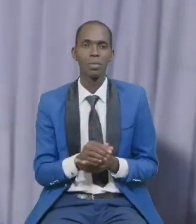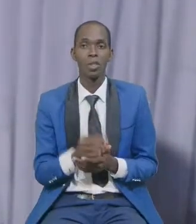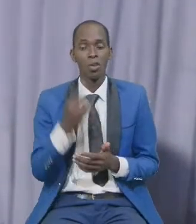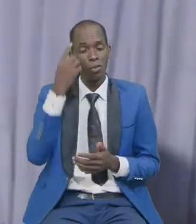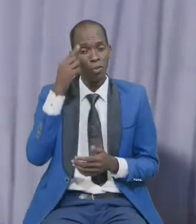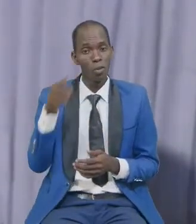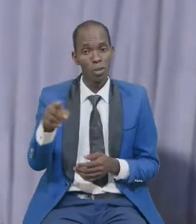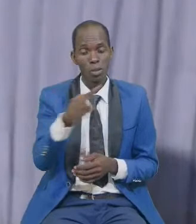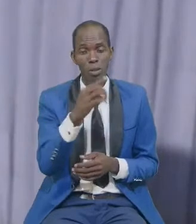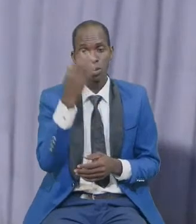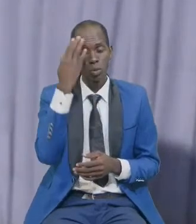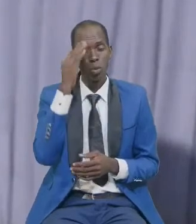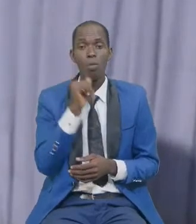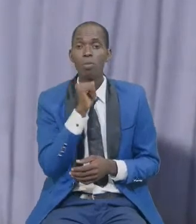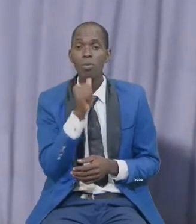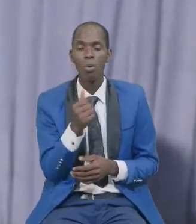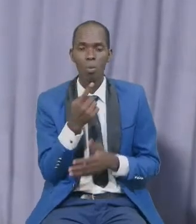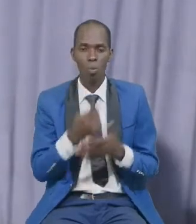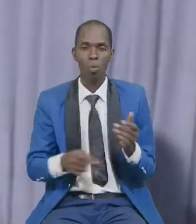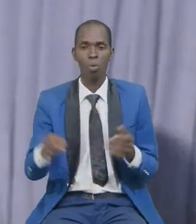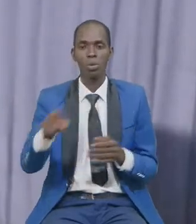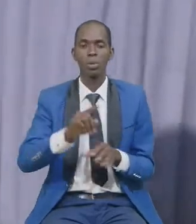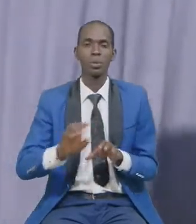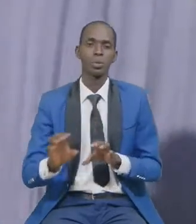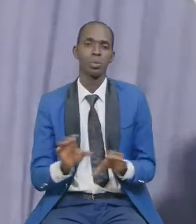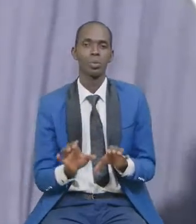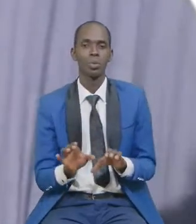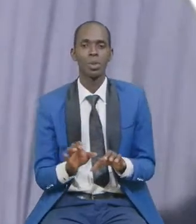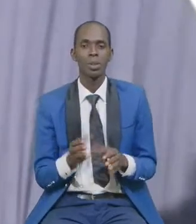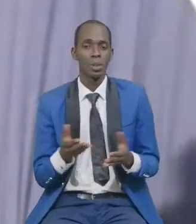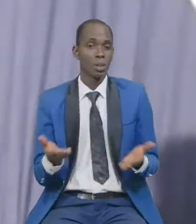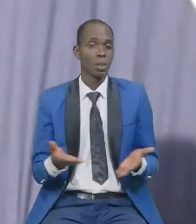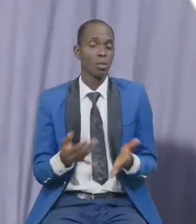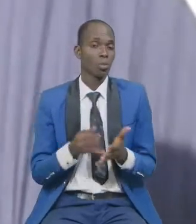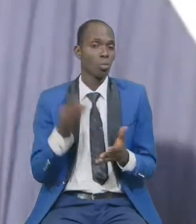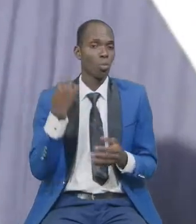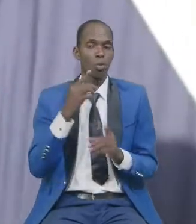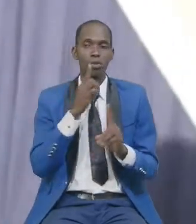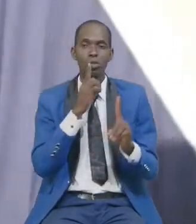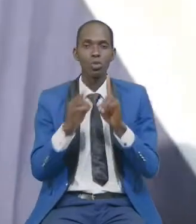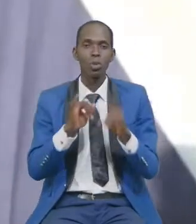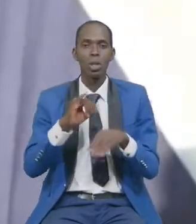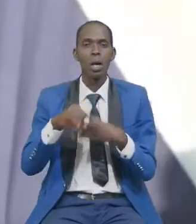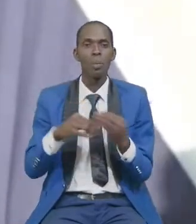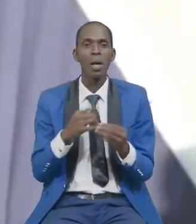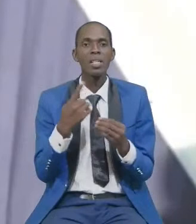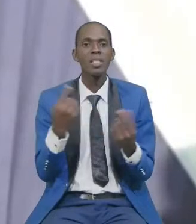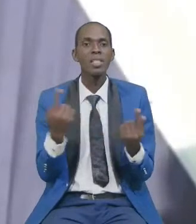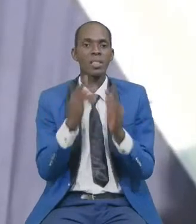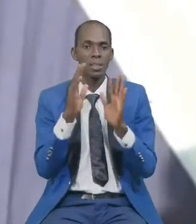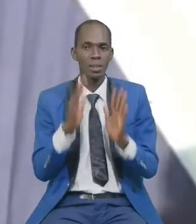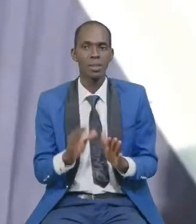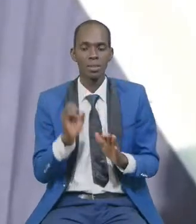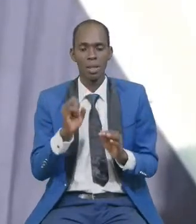they know not what they do. He was talking about, number one, the sinners